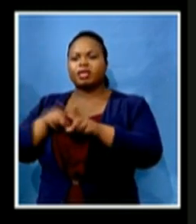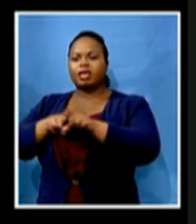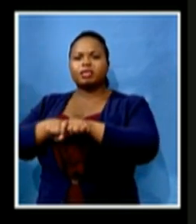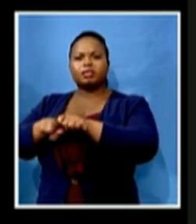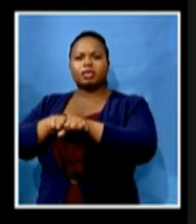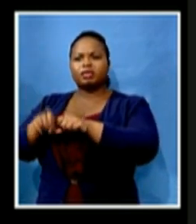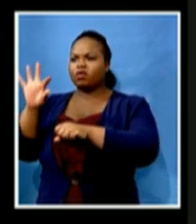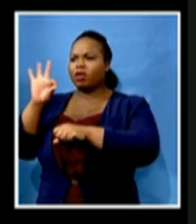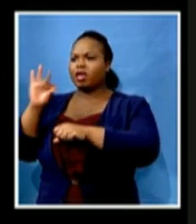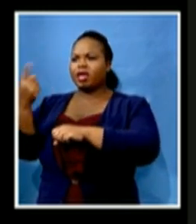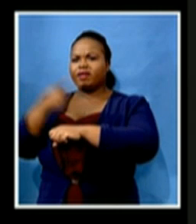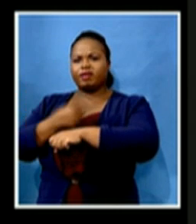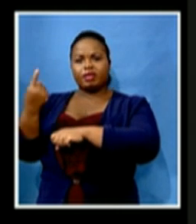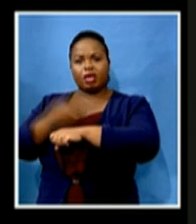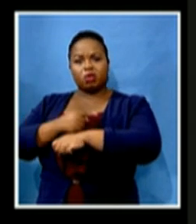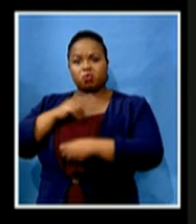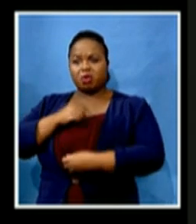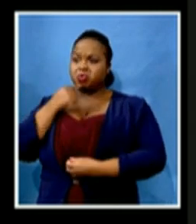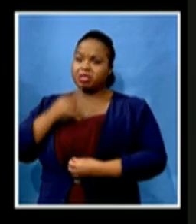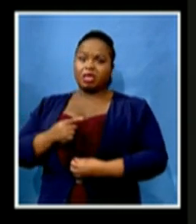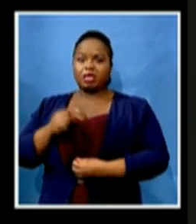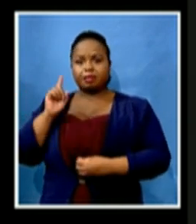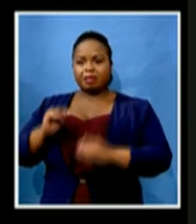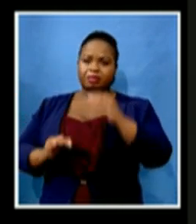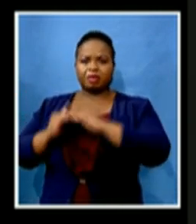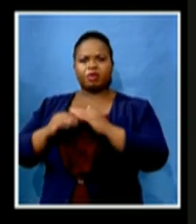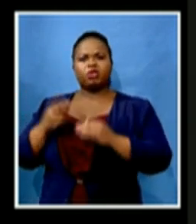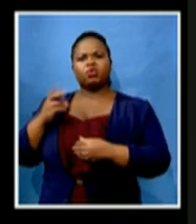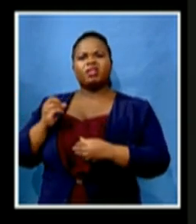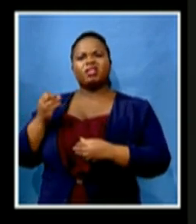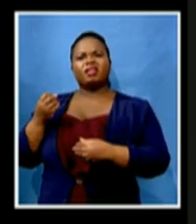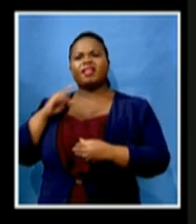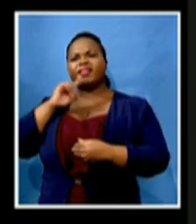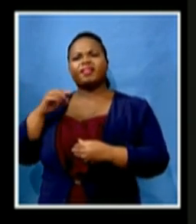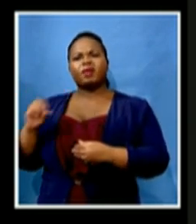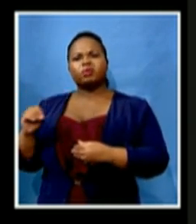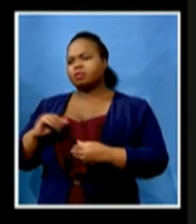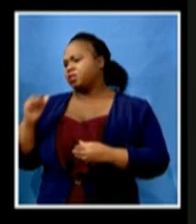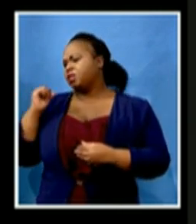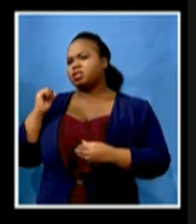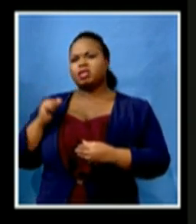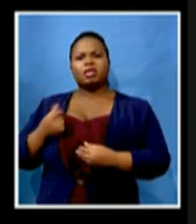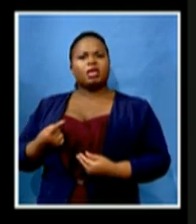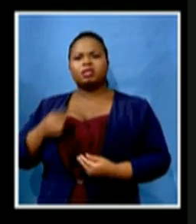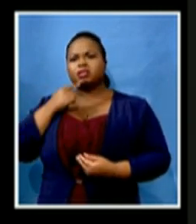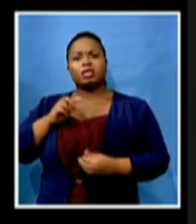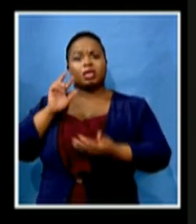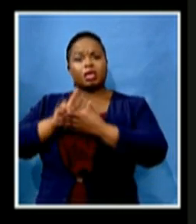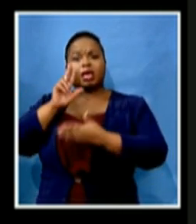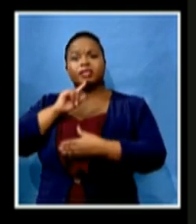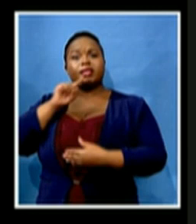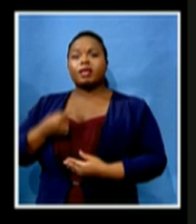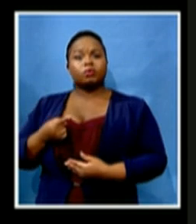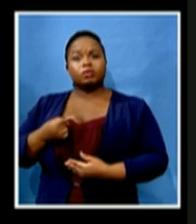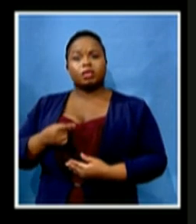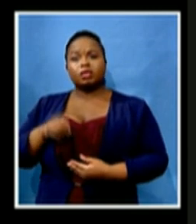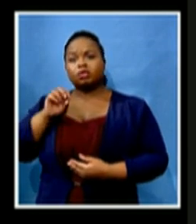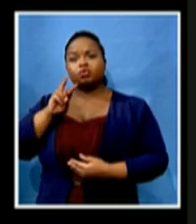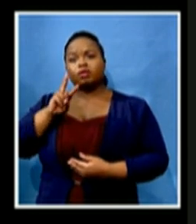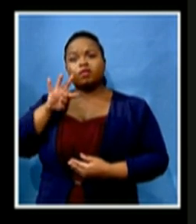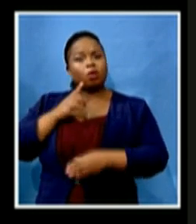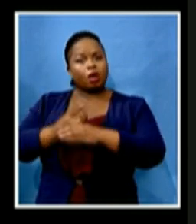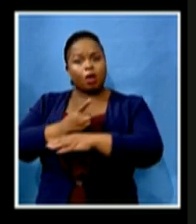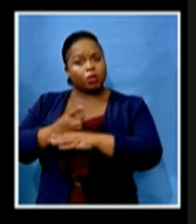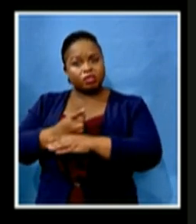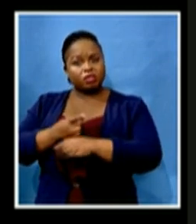20,000. Yesterday, government shown that they've gone up to 18,000 tests in the past 24 hours. Have you taken this rapid increase of